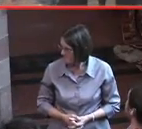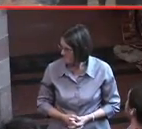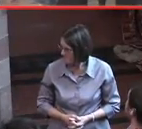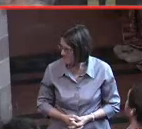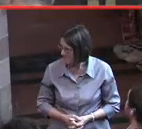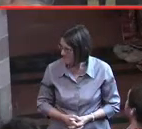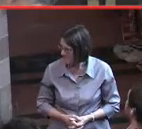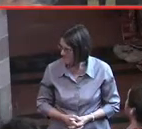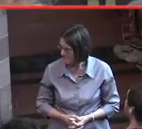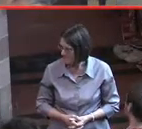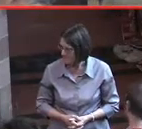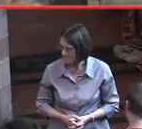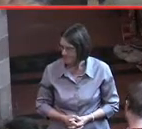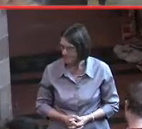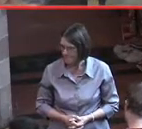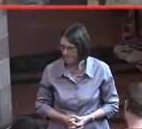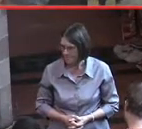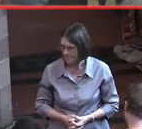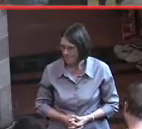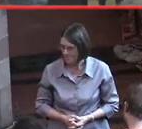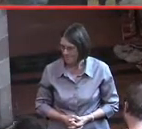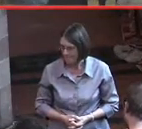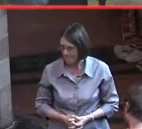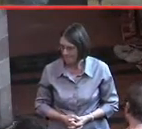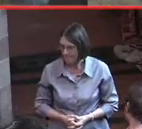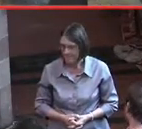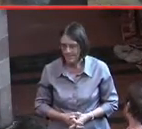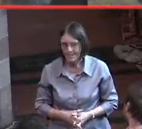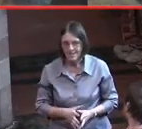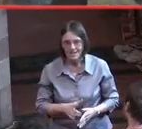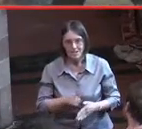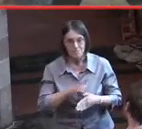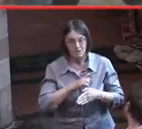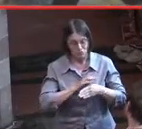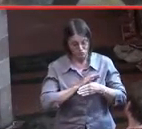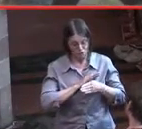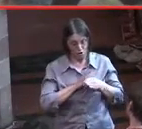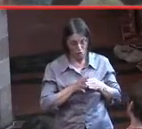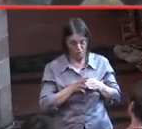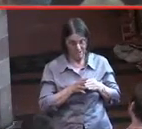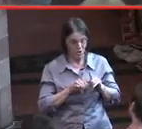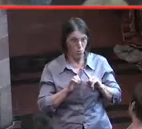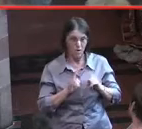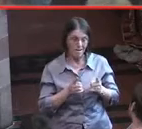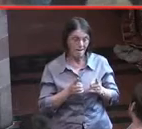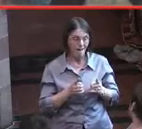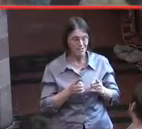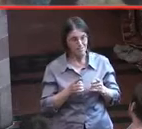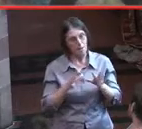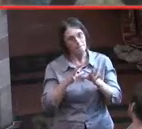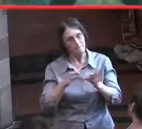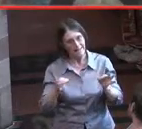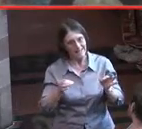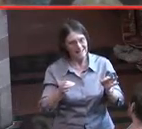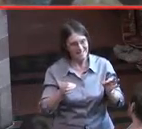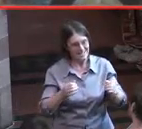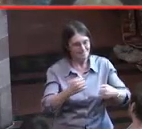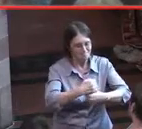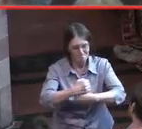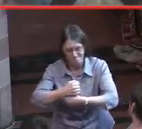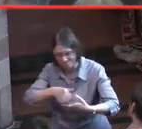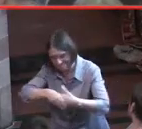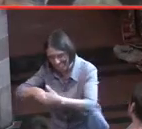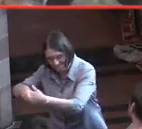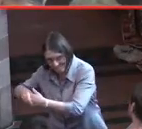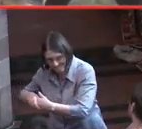Because of COVID restrictions, of course, we can't share the piece in the usual way we normally do, but we're going to share